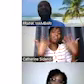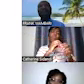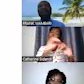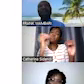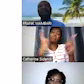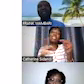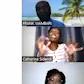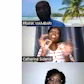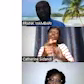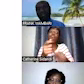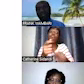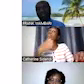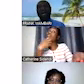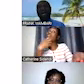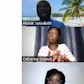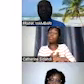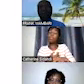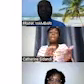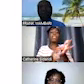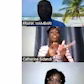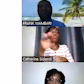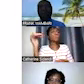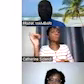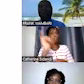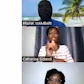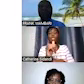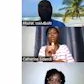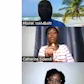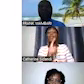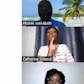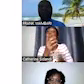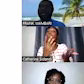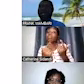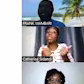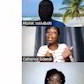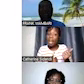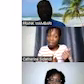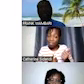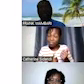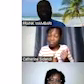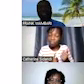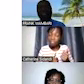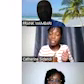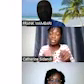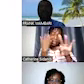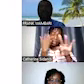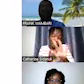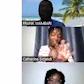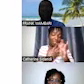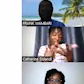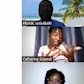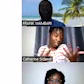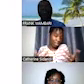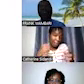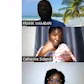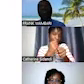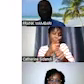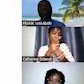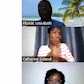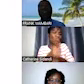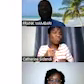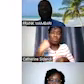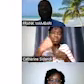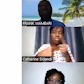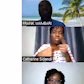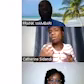may have some tough people that are making very, very difficulty for you to move on, but you can just say, like